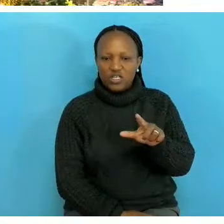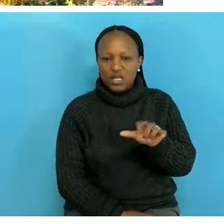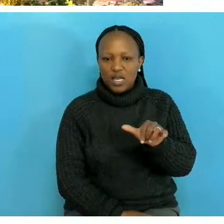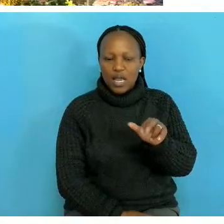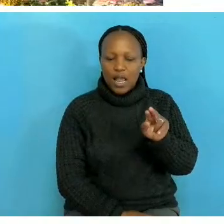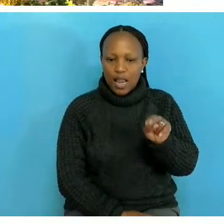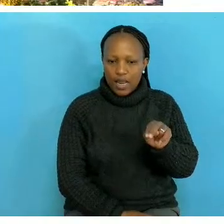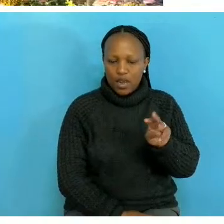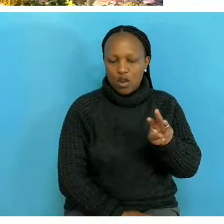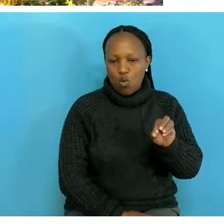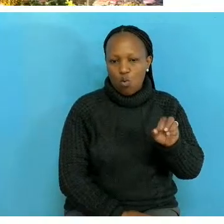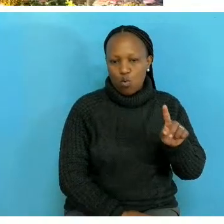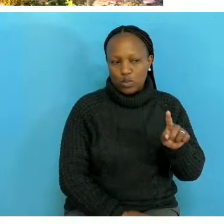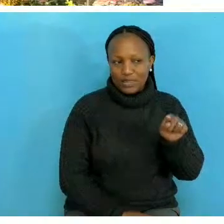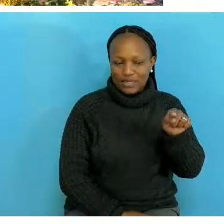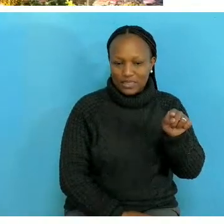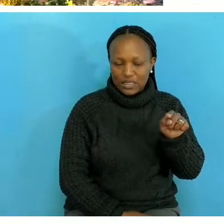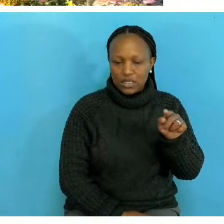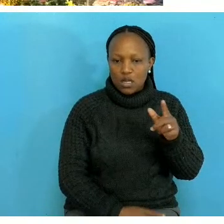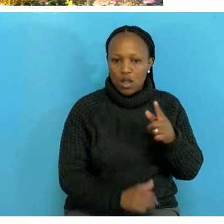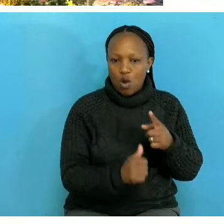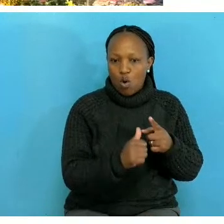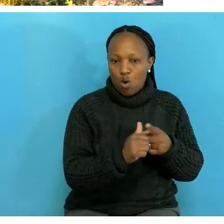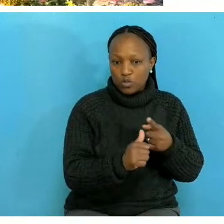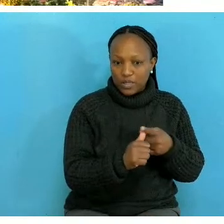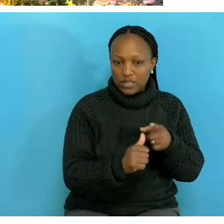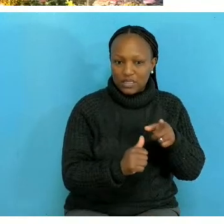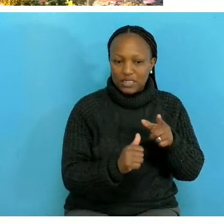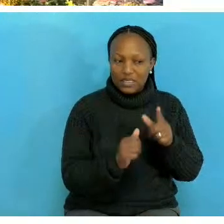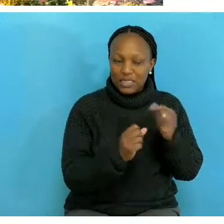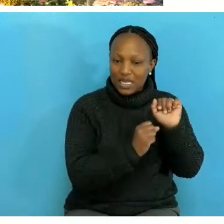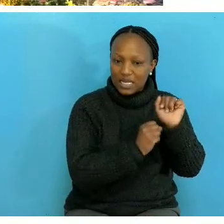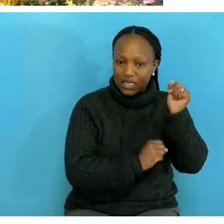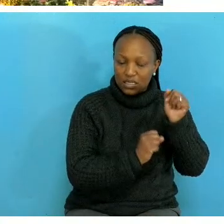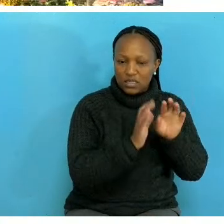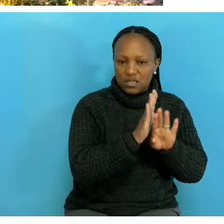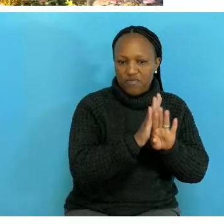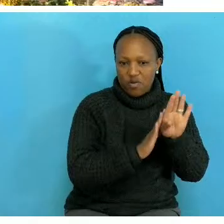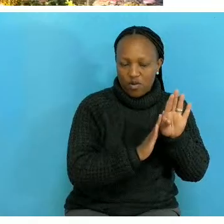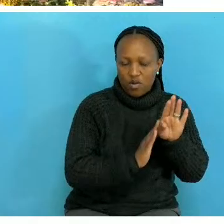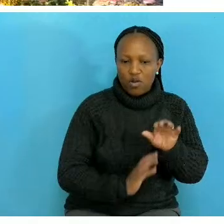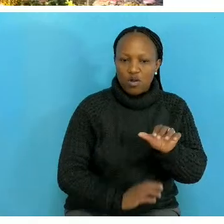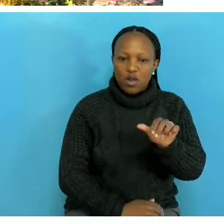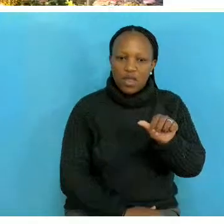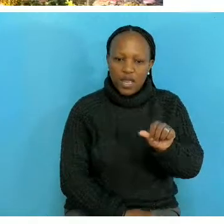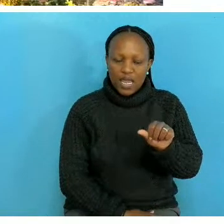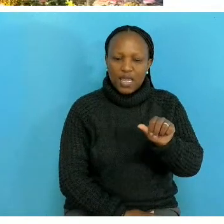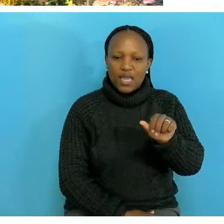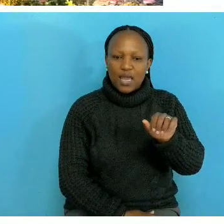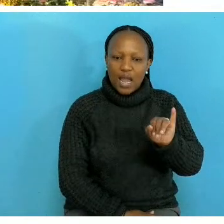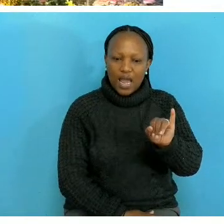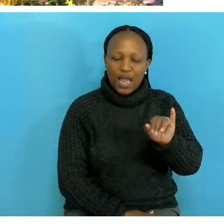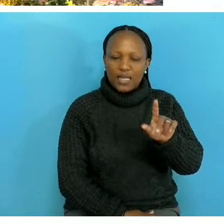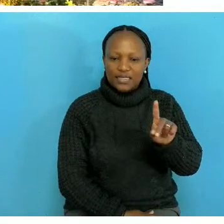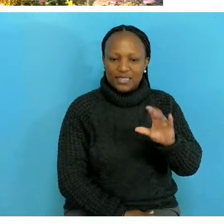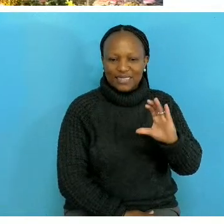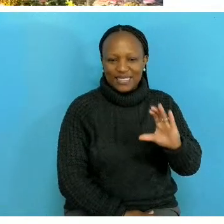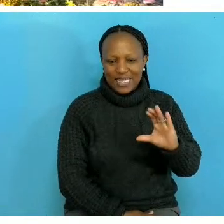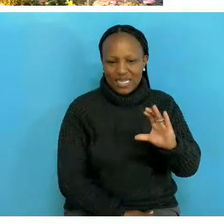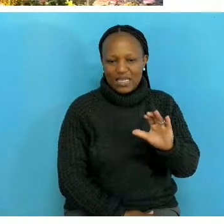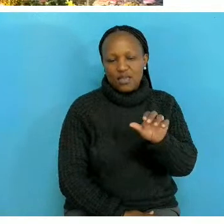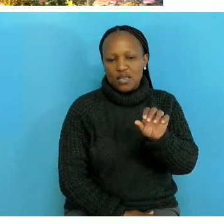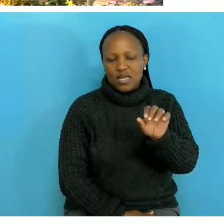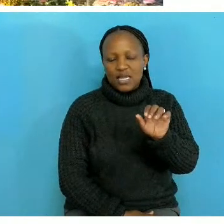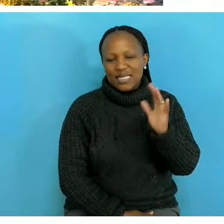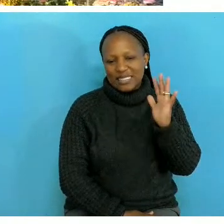It is the Automotive Industrial Development Center, which is the AIDC, that is in Silverton,